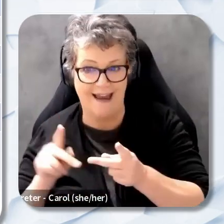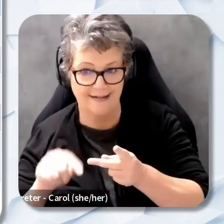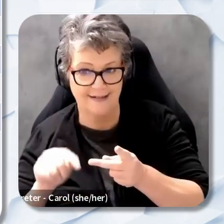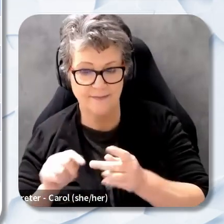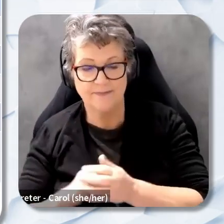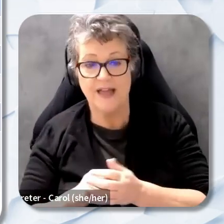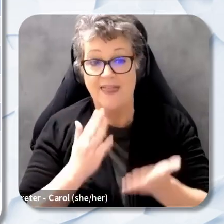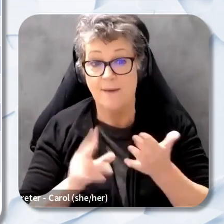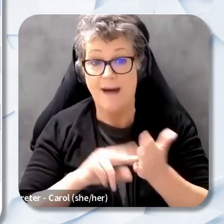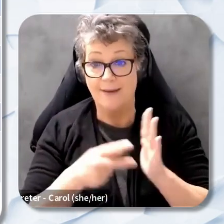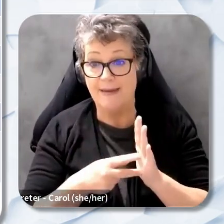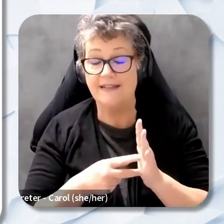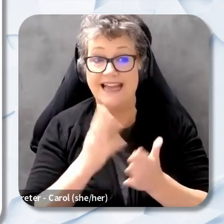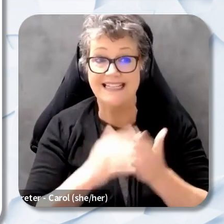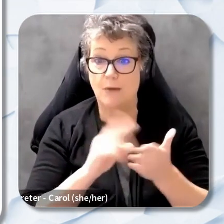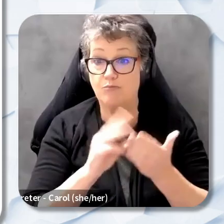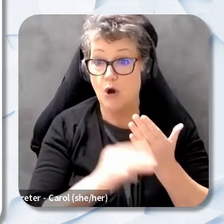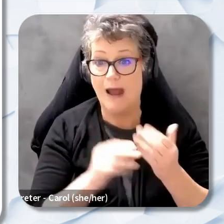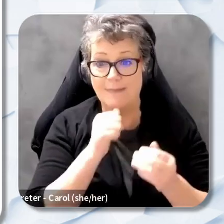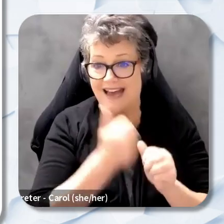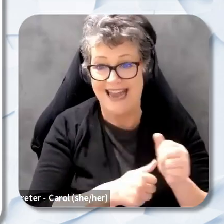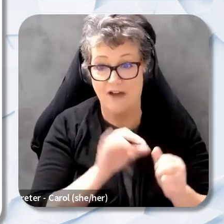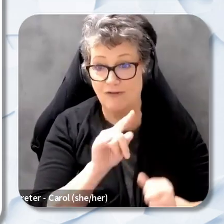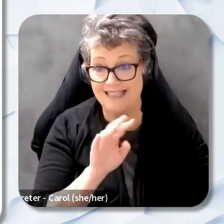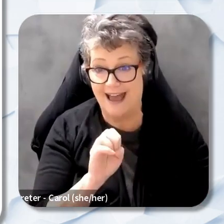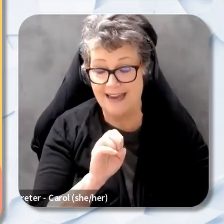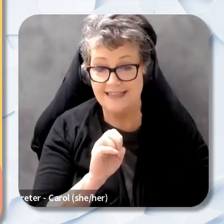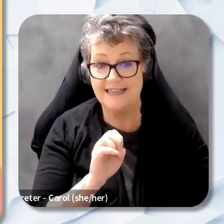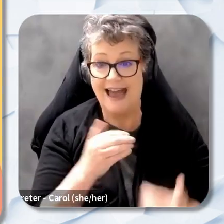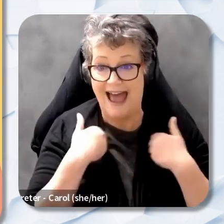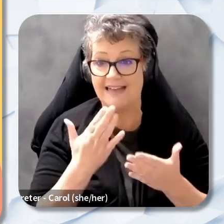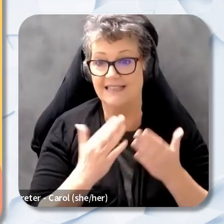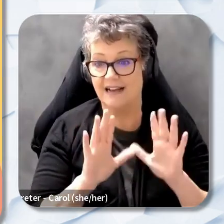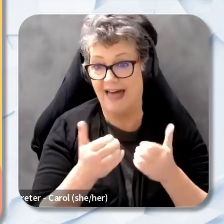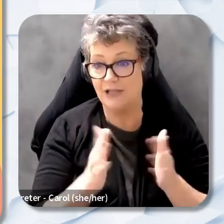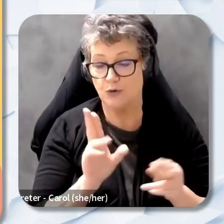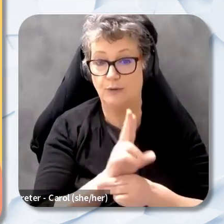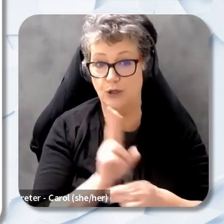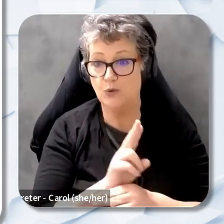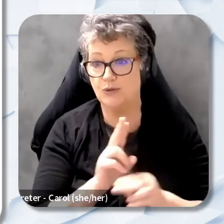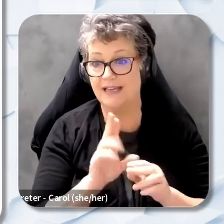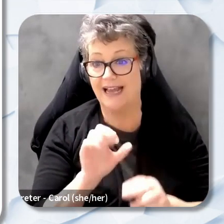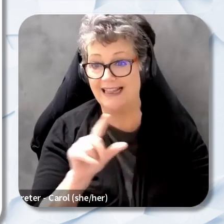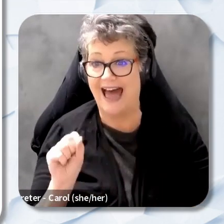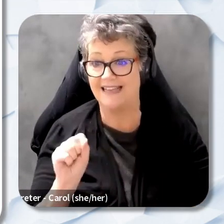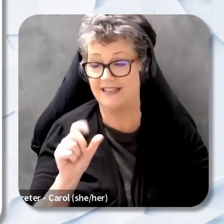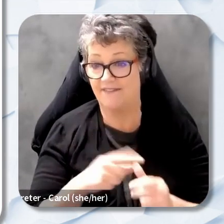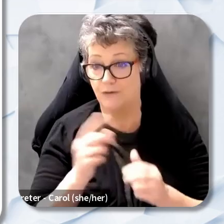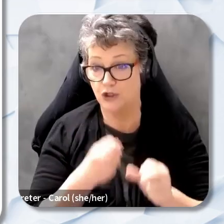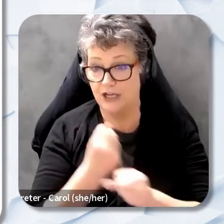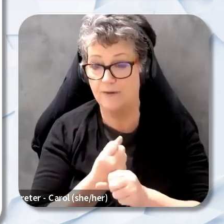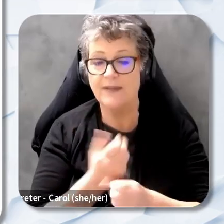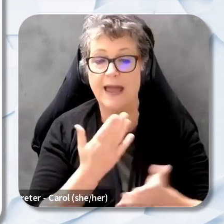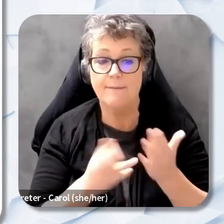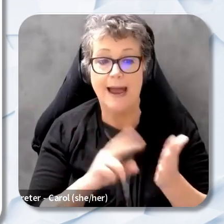that might mean that in some programs, not every site has a classroom using class this first year. It might